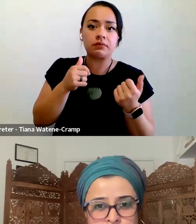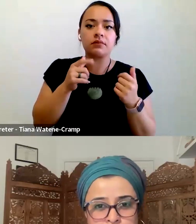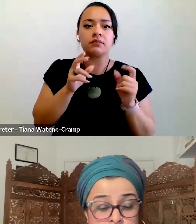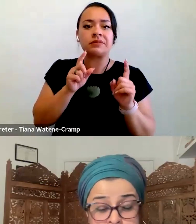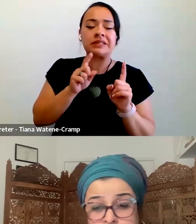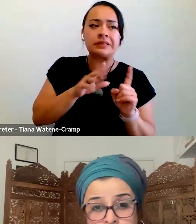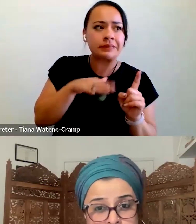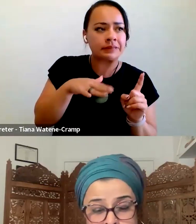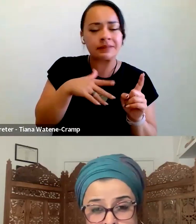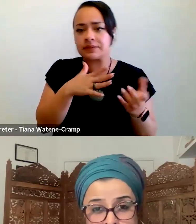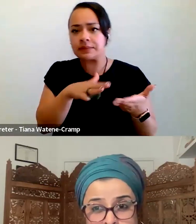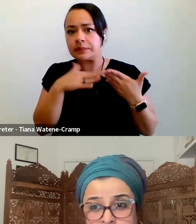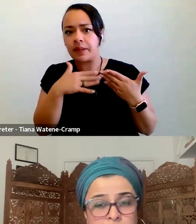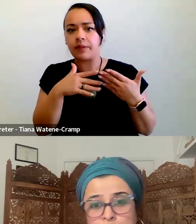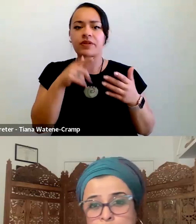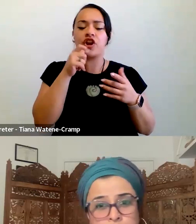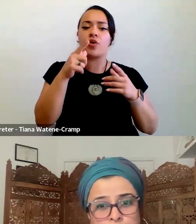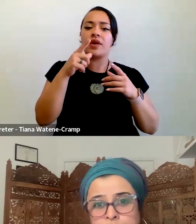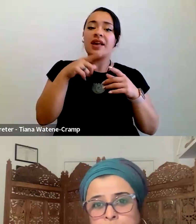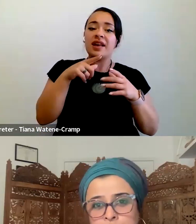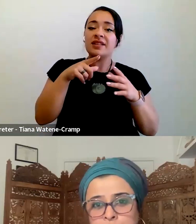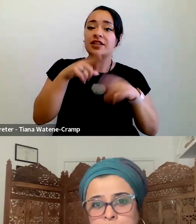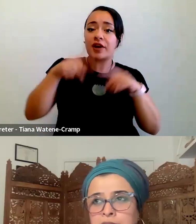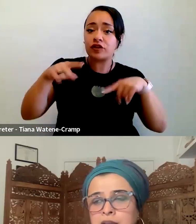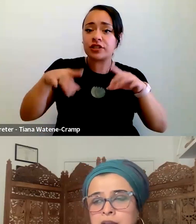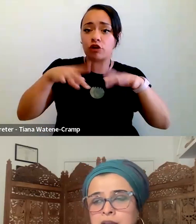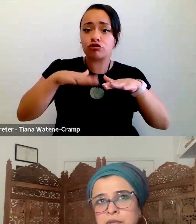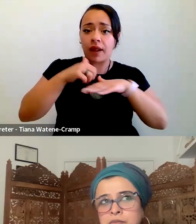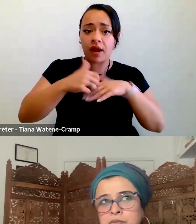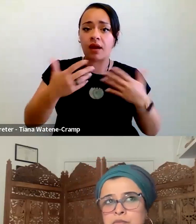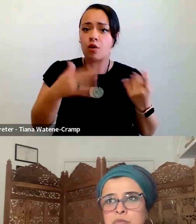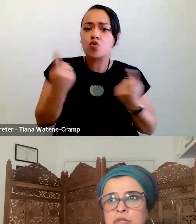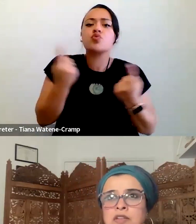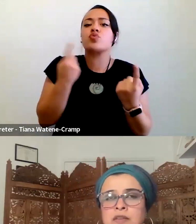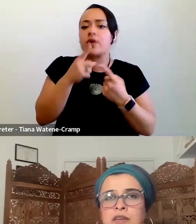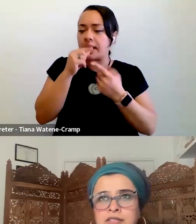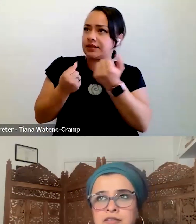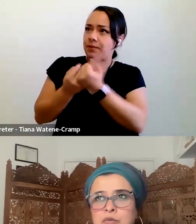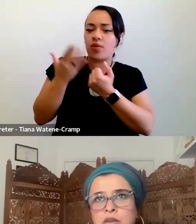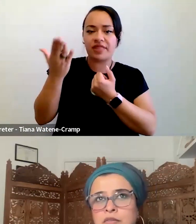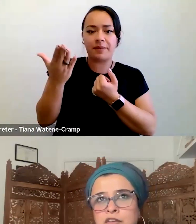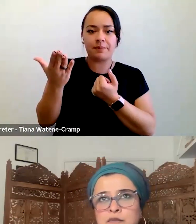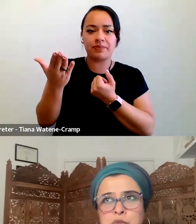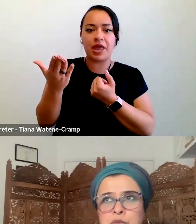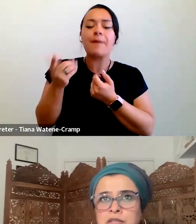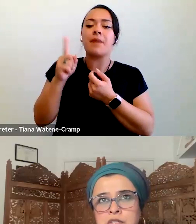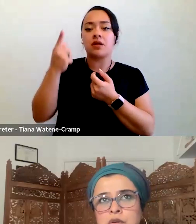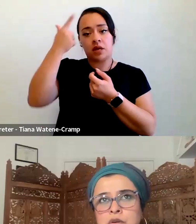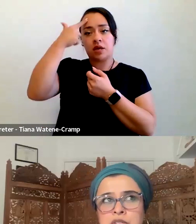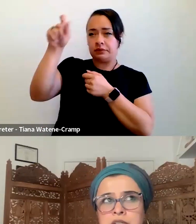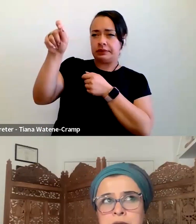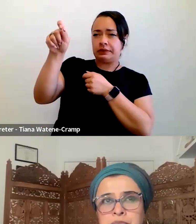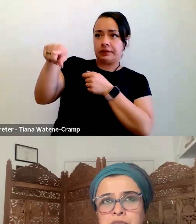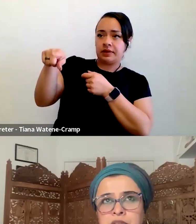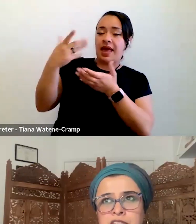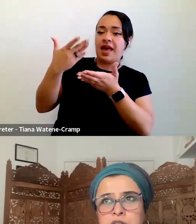outside the square in terms of, is it Diversity Australia? Is it, who is it going to be? But just putting it in their heads that the way that they've been doing it